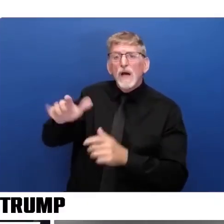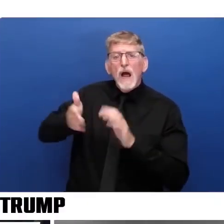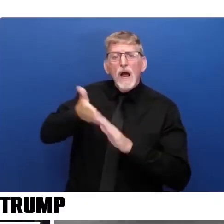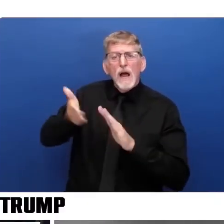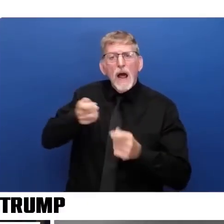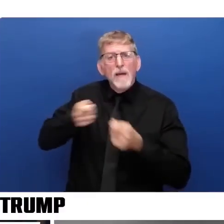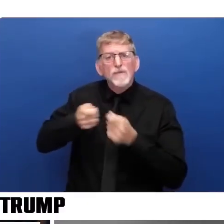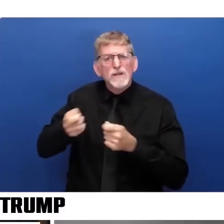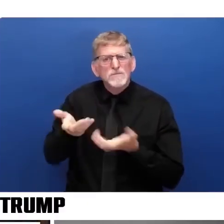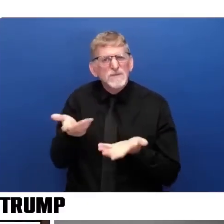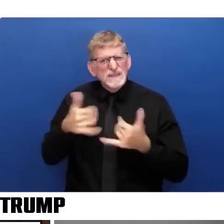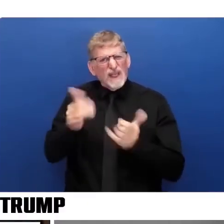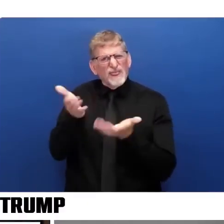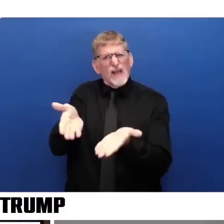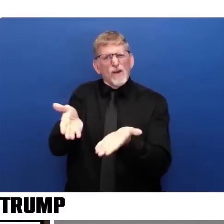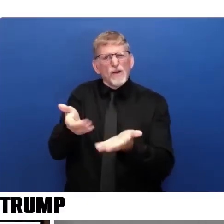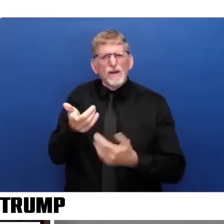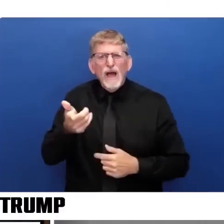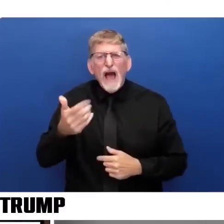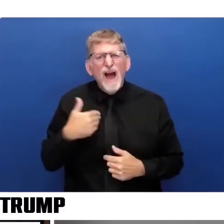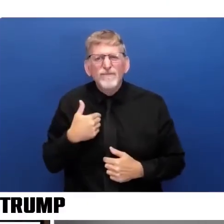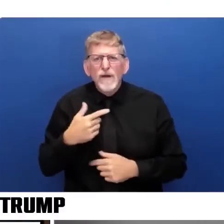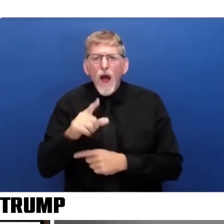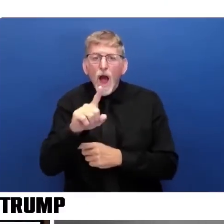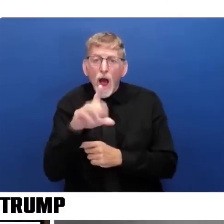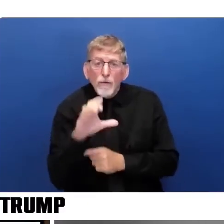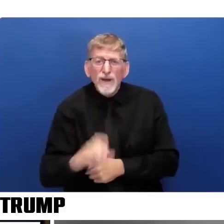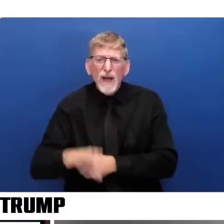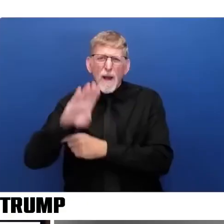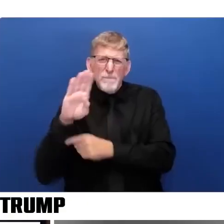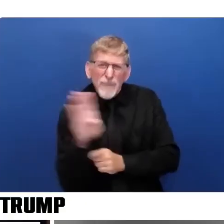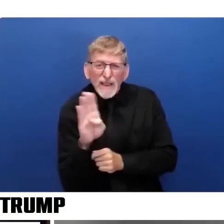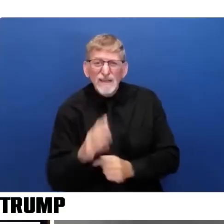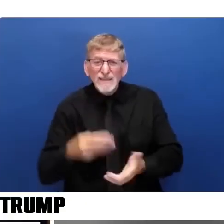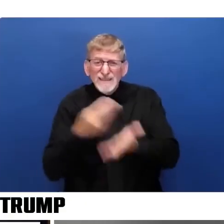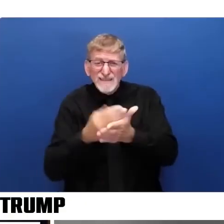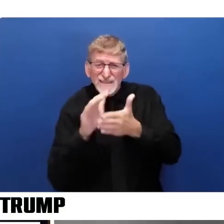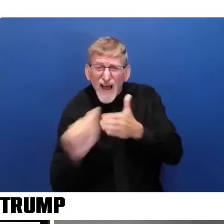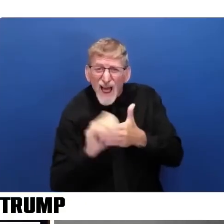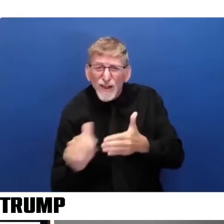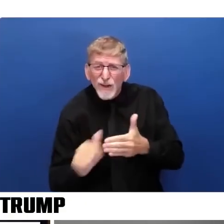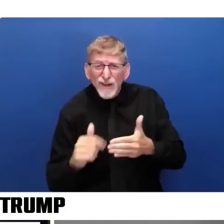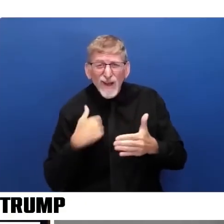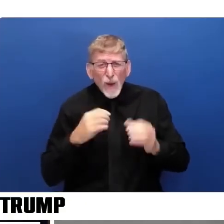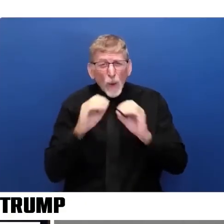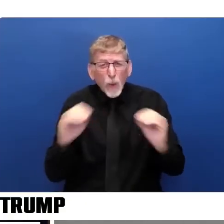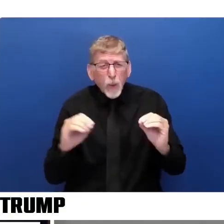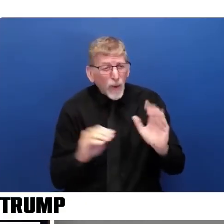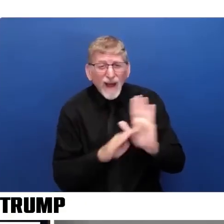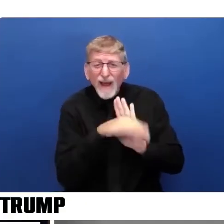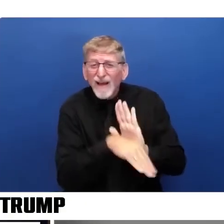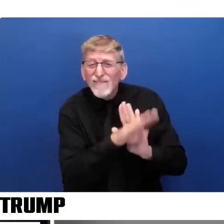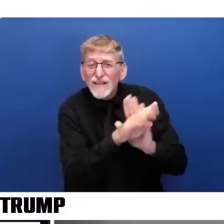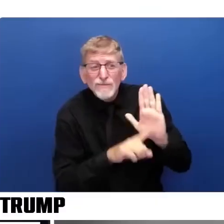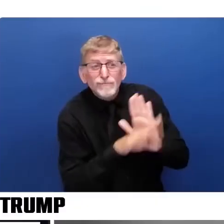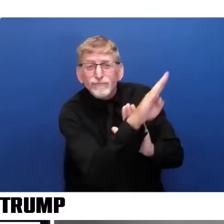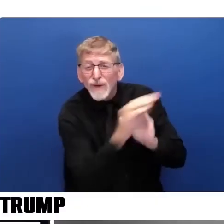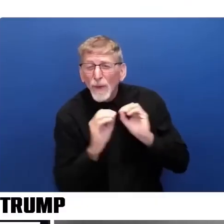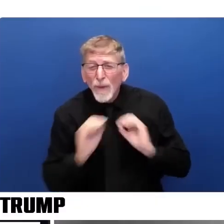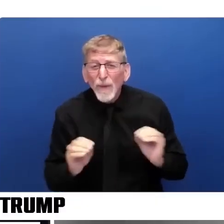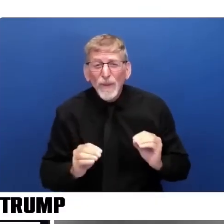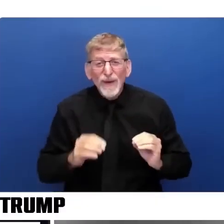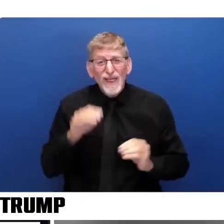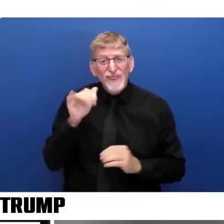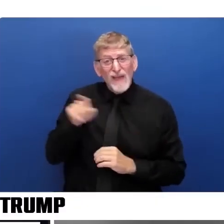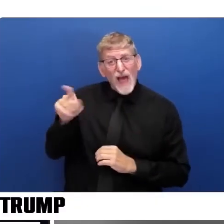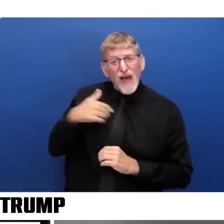dollars, hundreds of billions of dollars. I had no inflation, virtually no inflation. They had the highest inflation perhaps in the